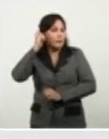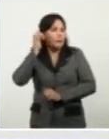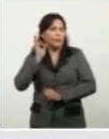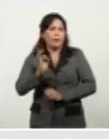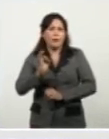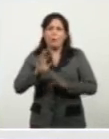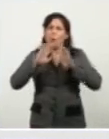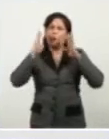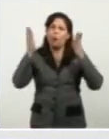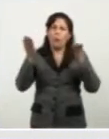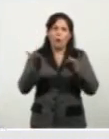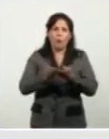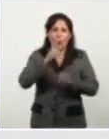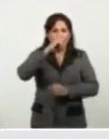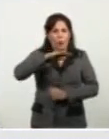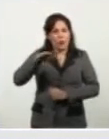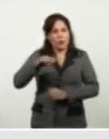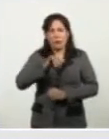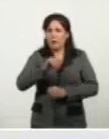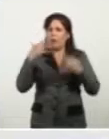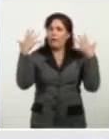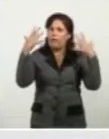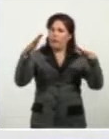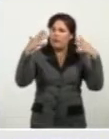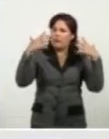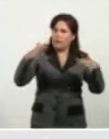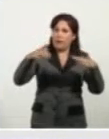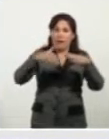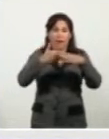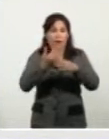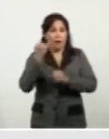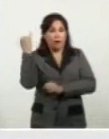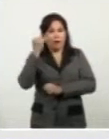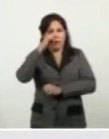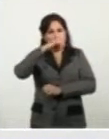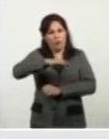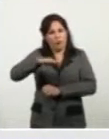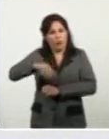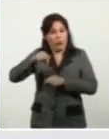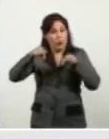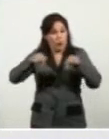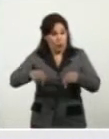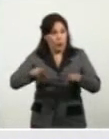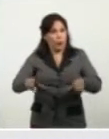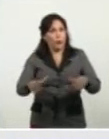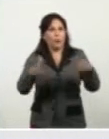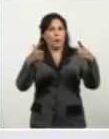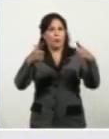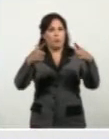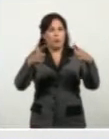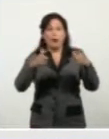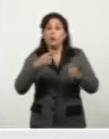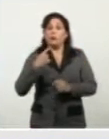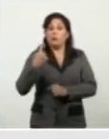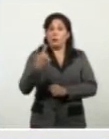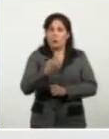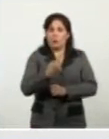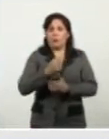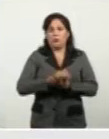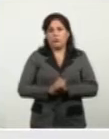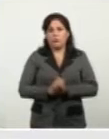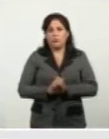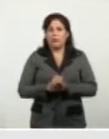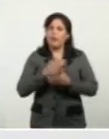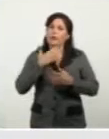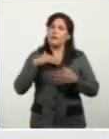Cuba, to the children of the world on the International Children's Day. And we would like